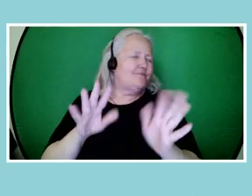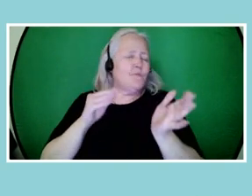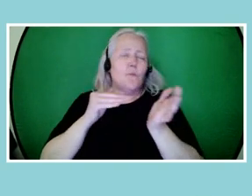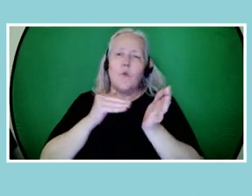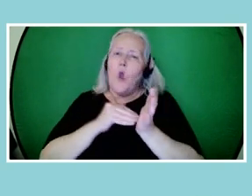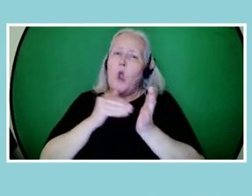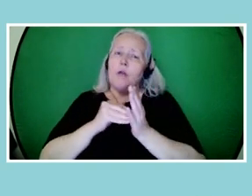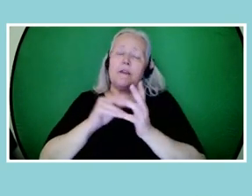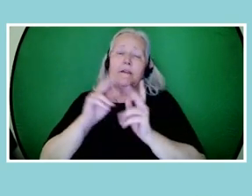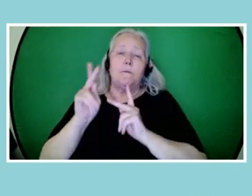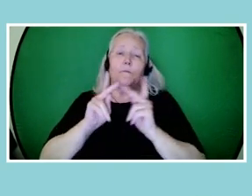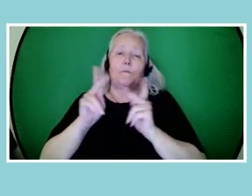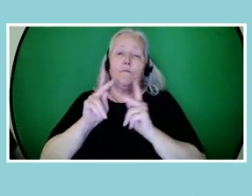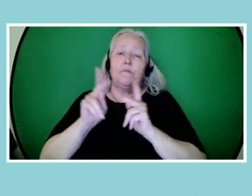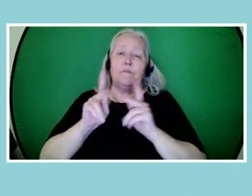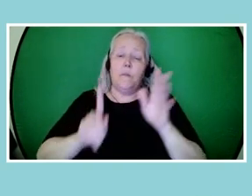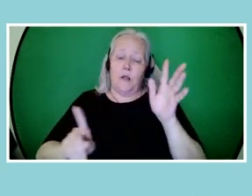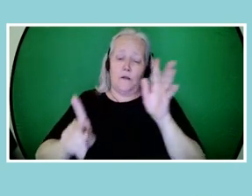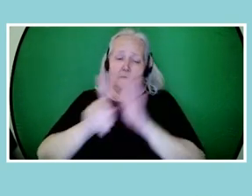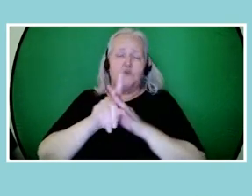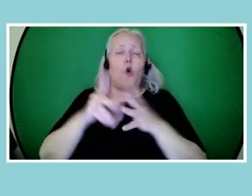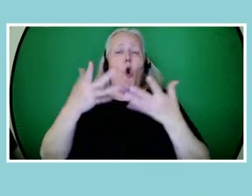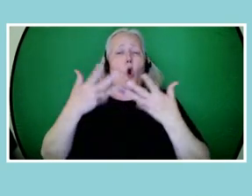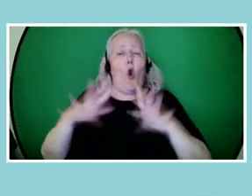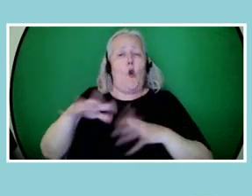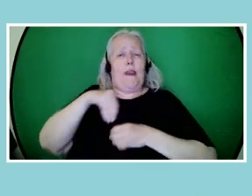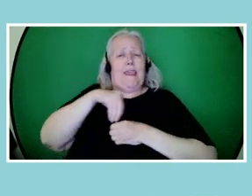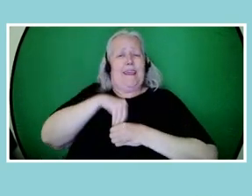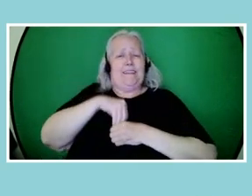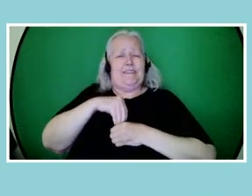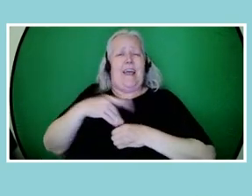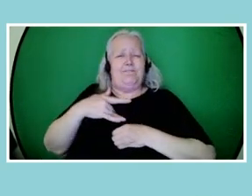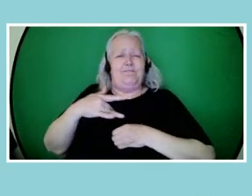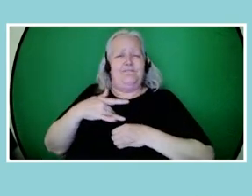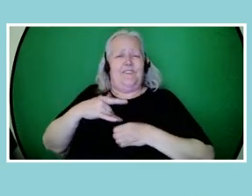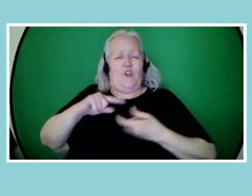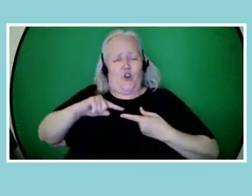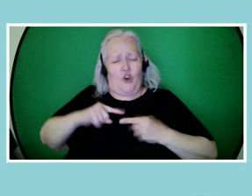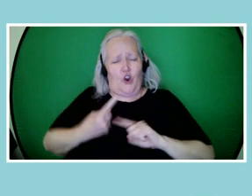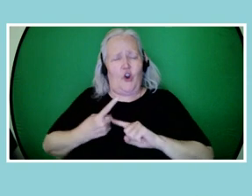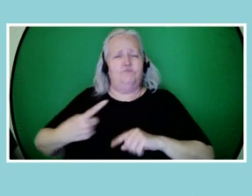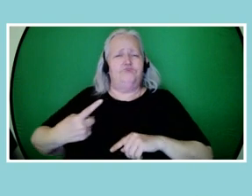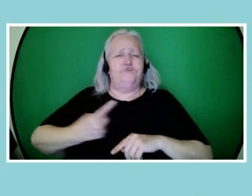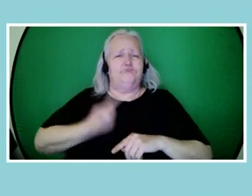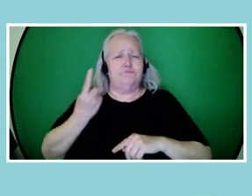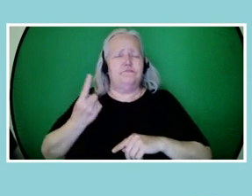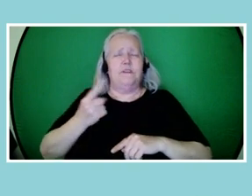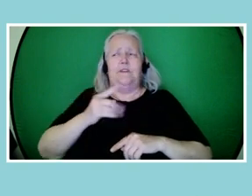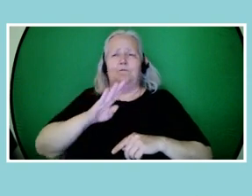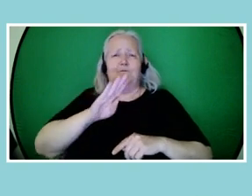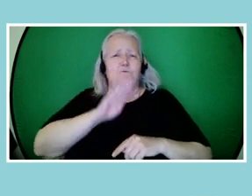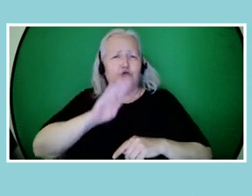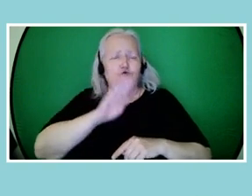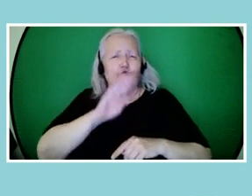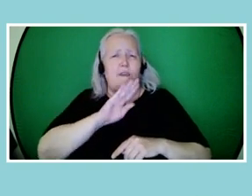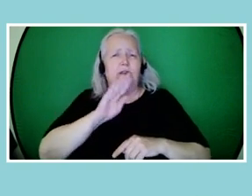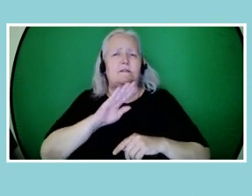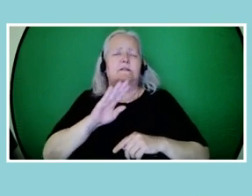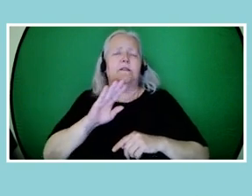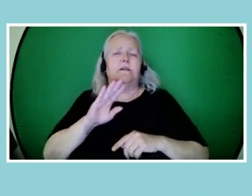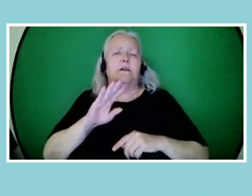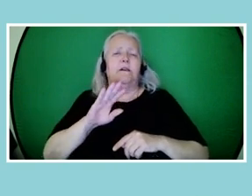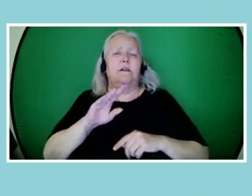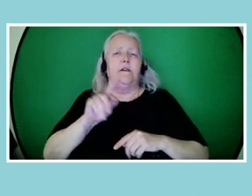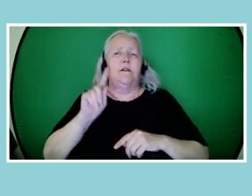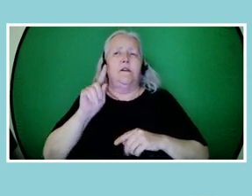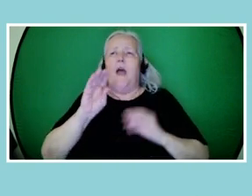showing up with hurt feelings. There's confusion or frustration. I think the experience just of being not